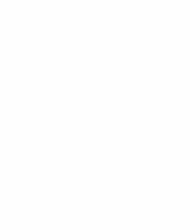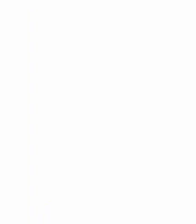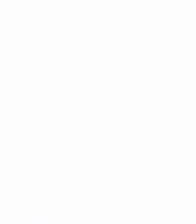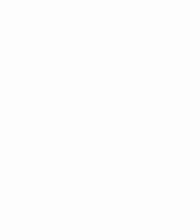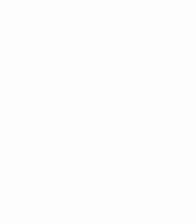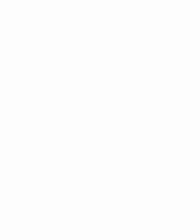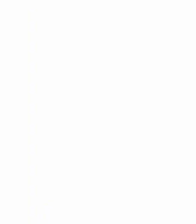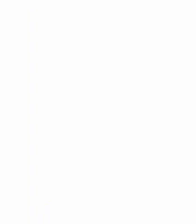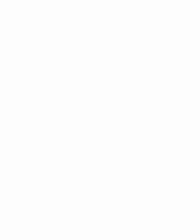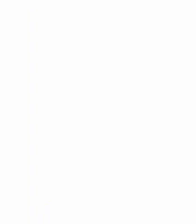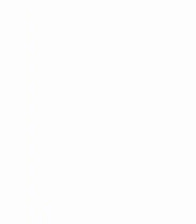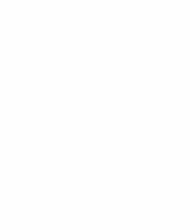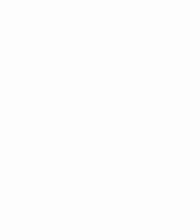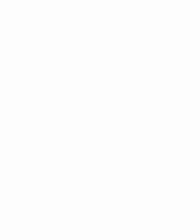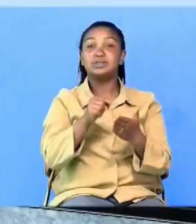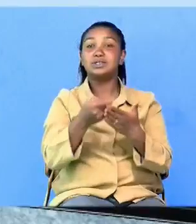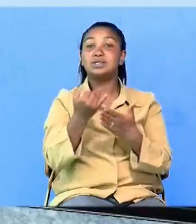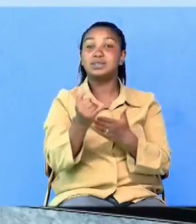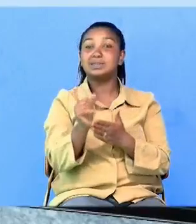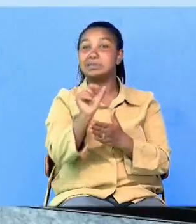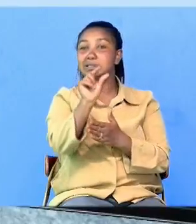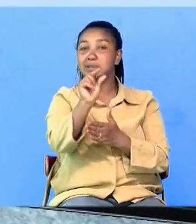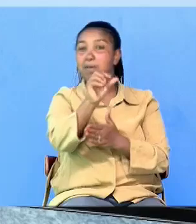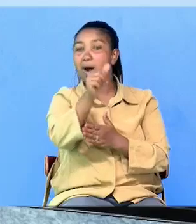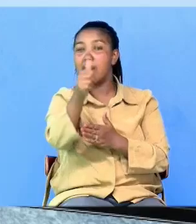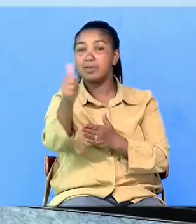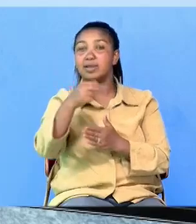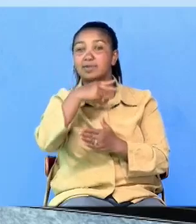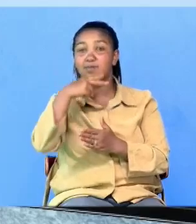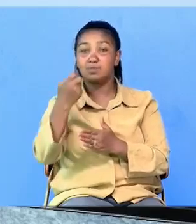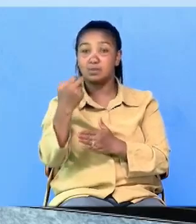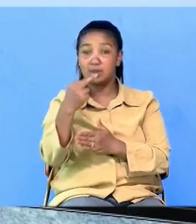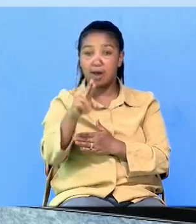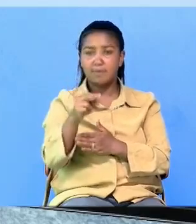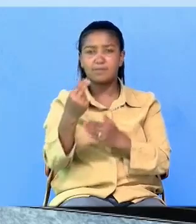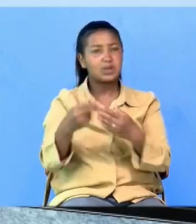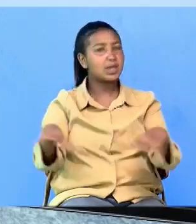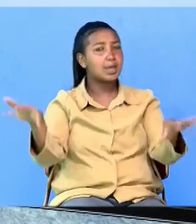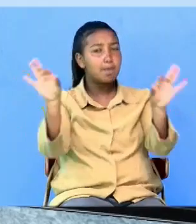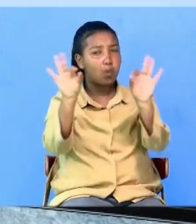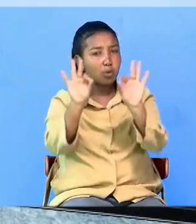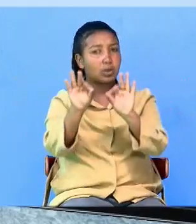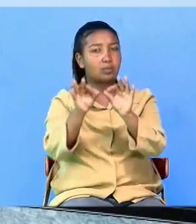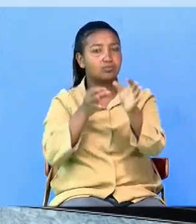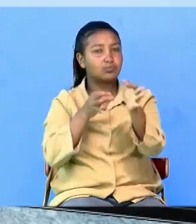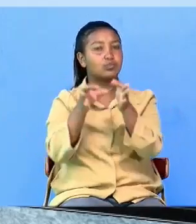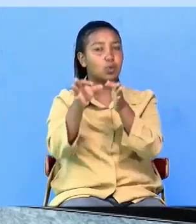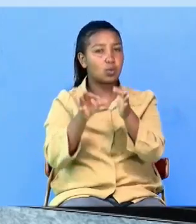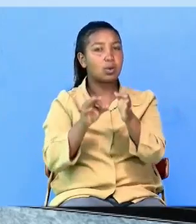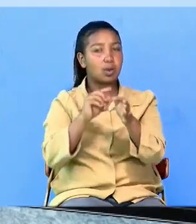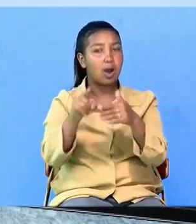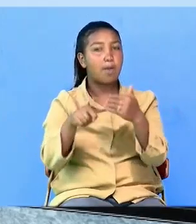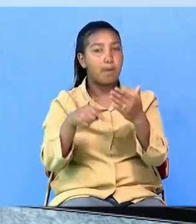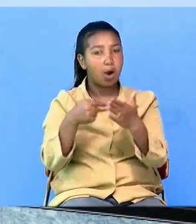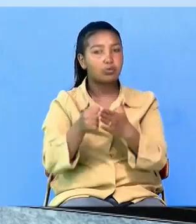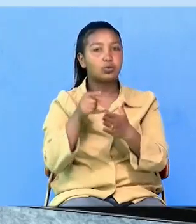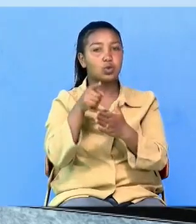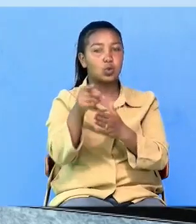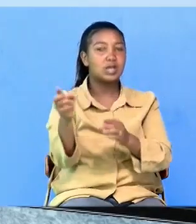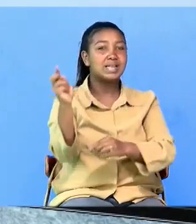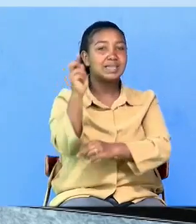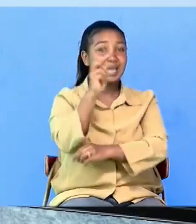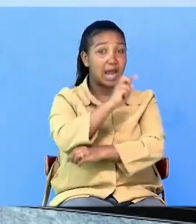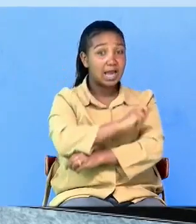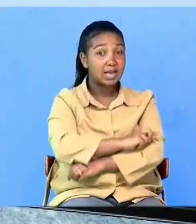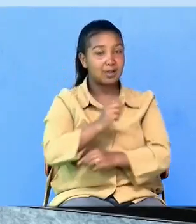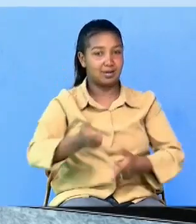session. So these and some other verbs are very important to talk about your